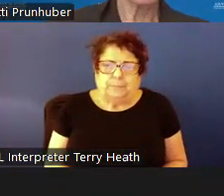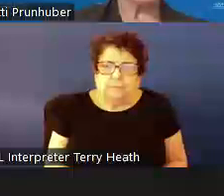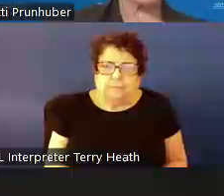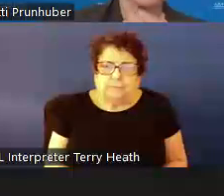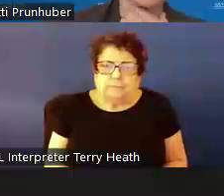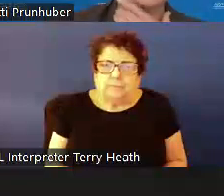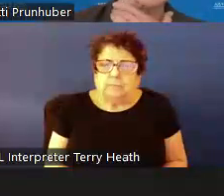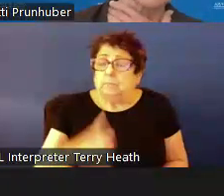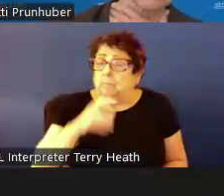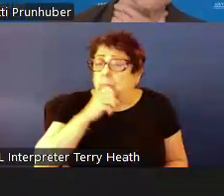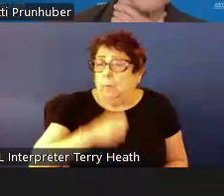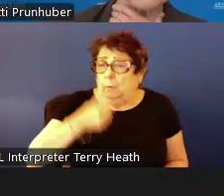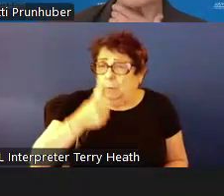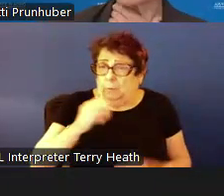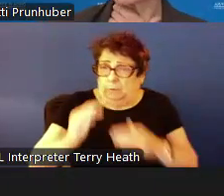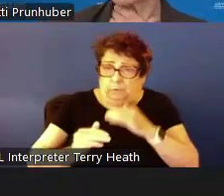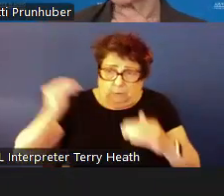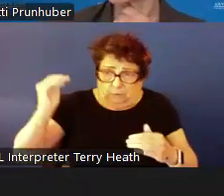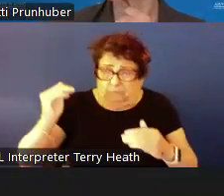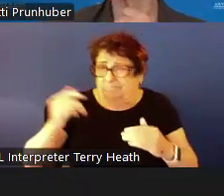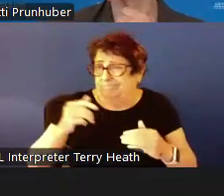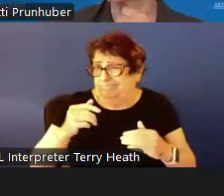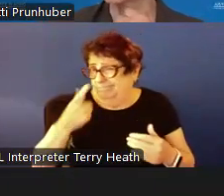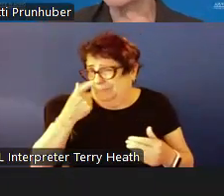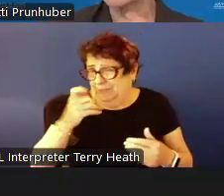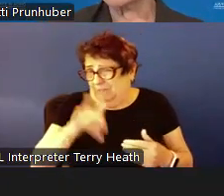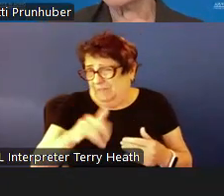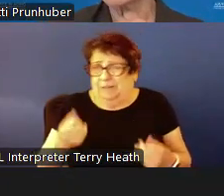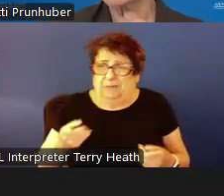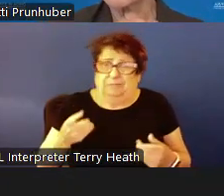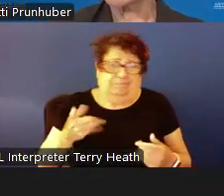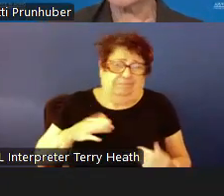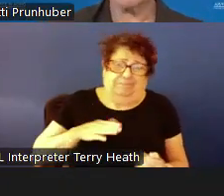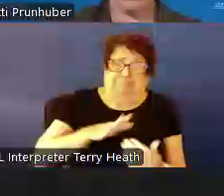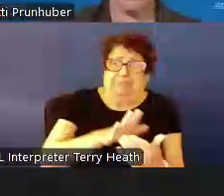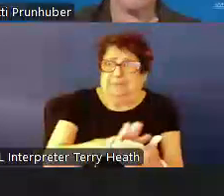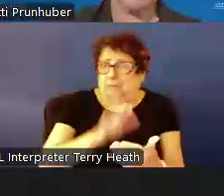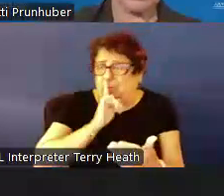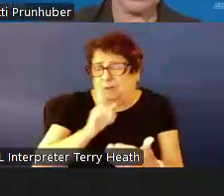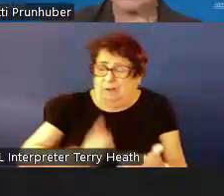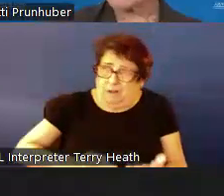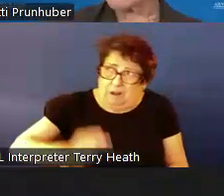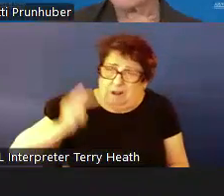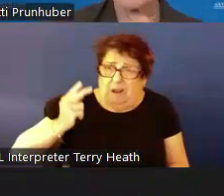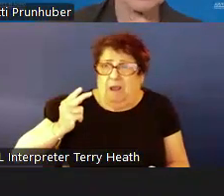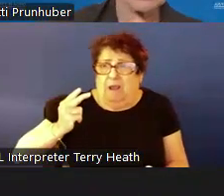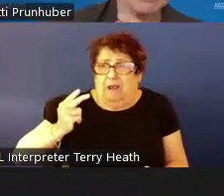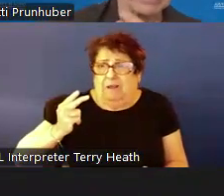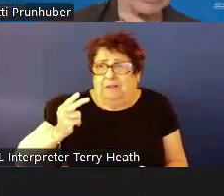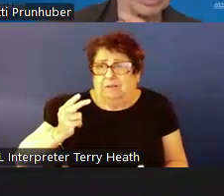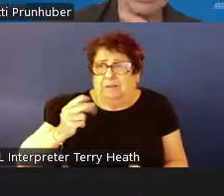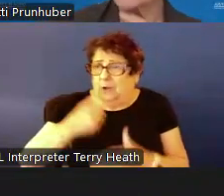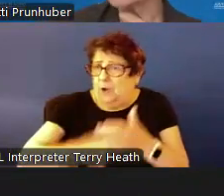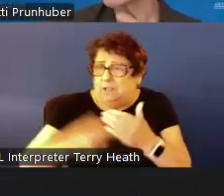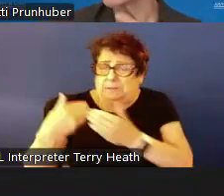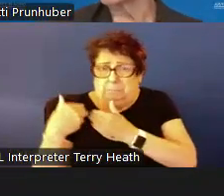And older adults, as a result, are facing historically high housing cost burdens. This